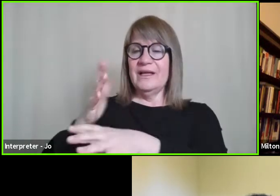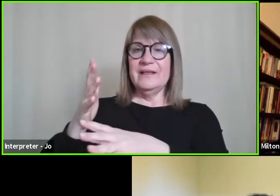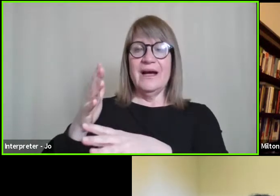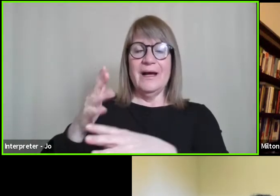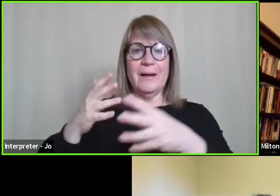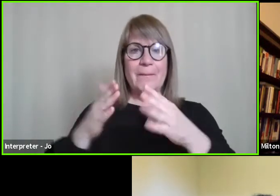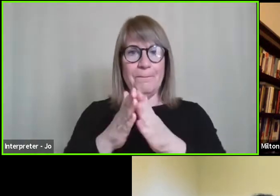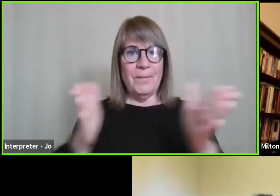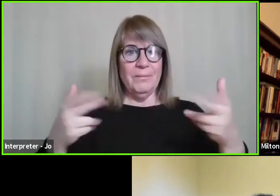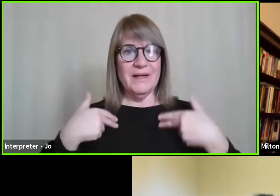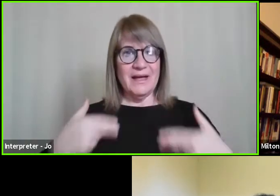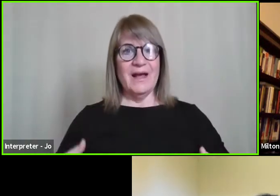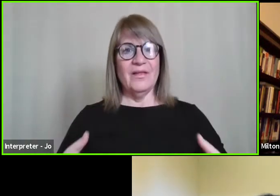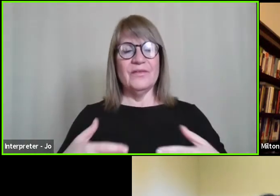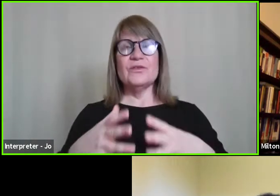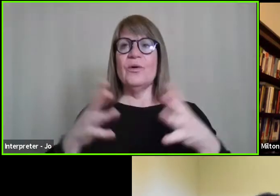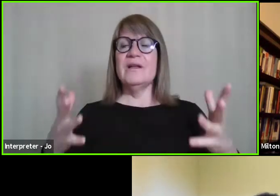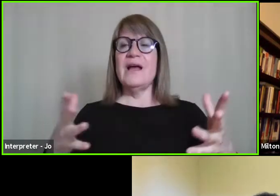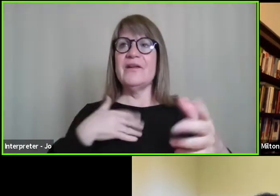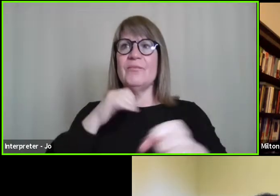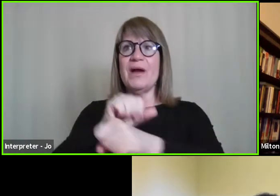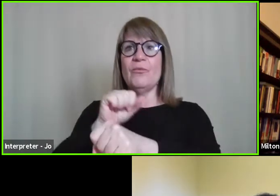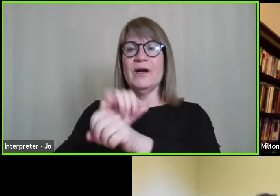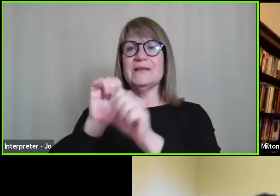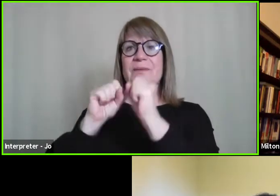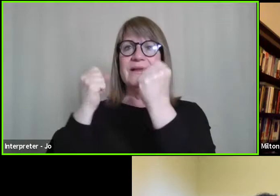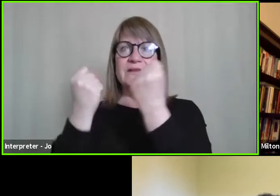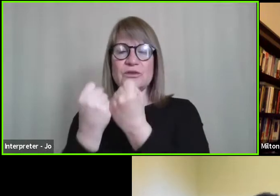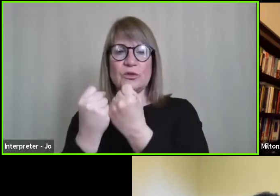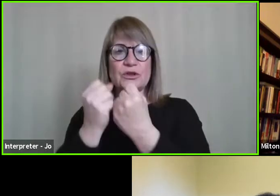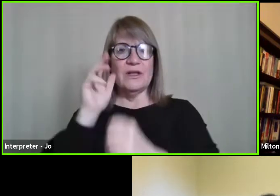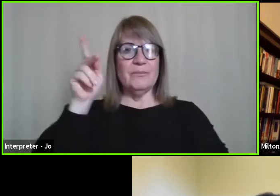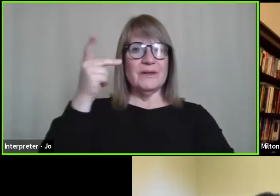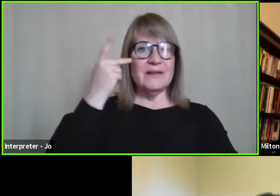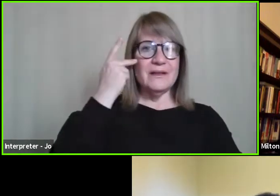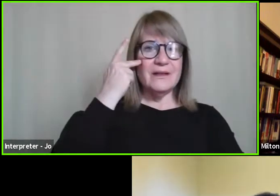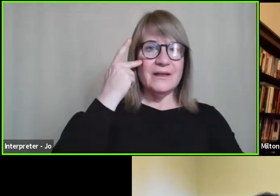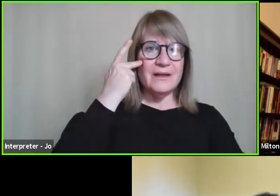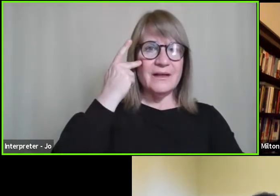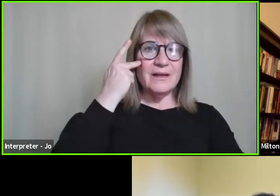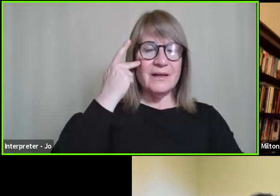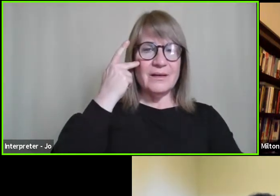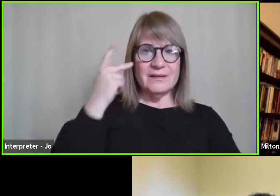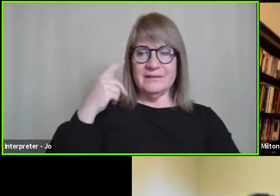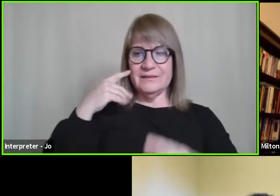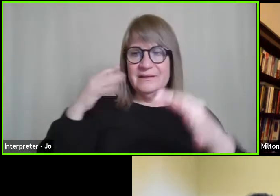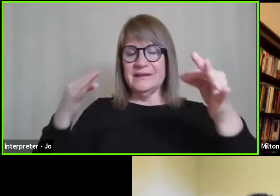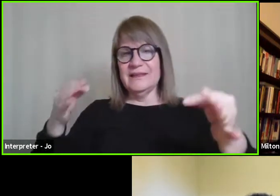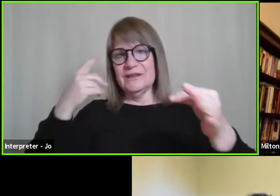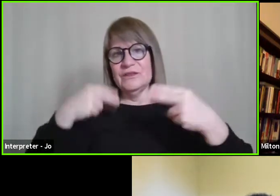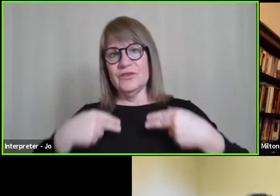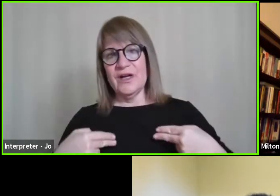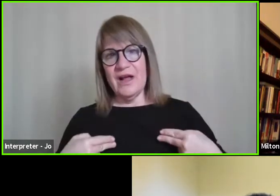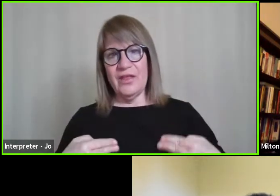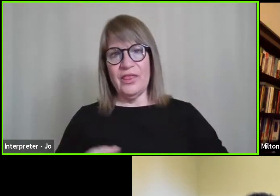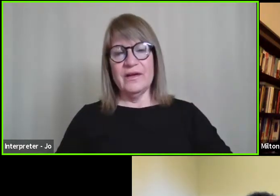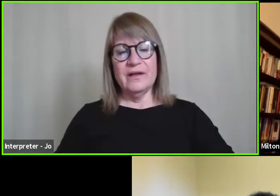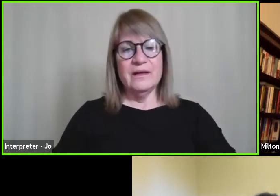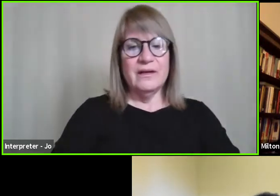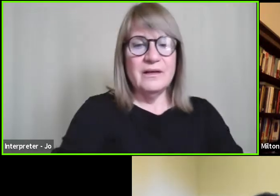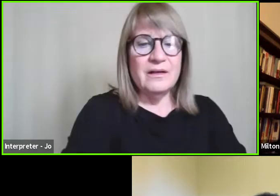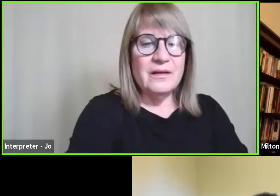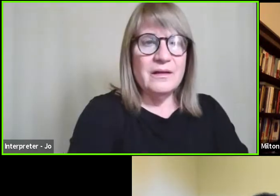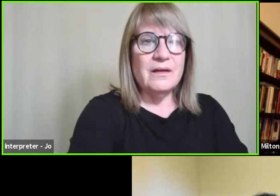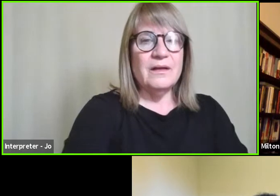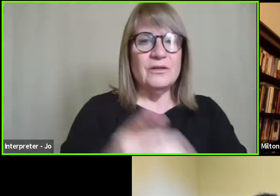um with the broader discussion about the social and political determinants of social and political determinants of health i'm trying to understand how the way that we